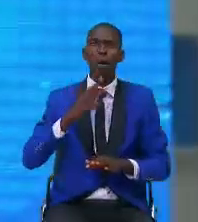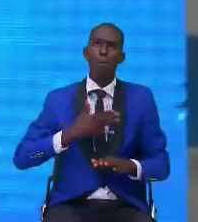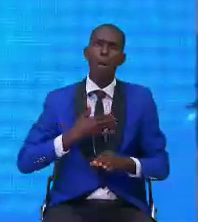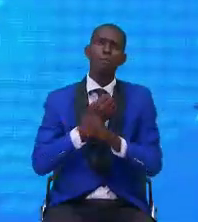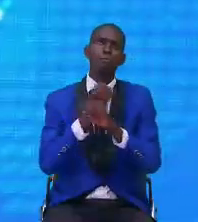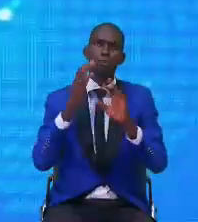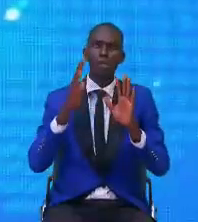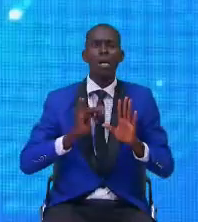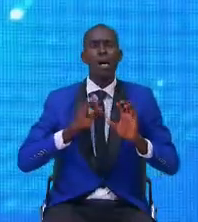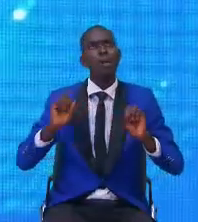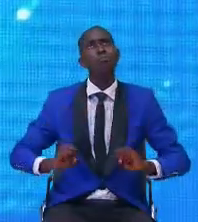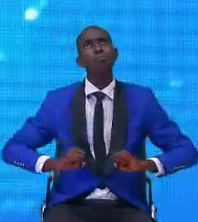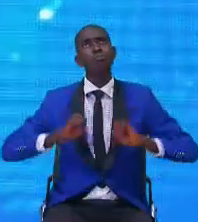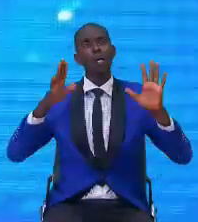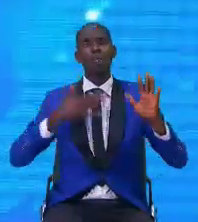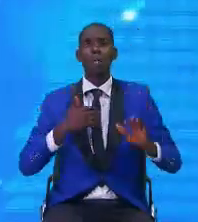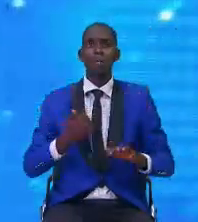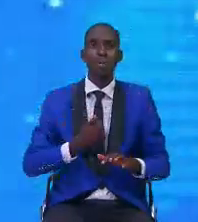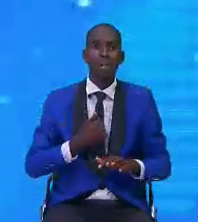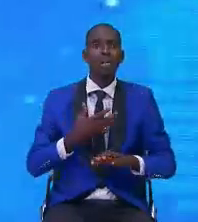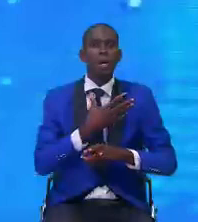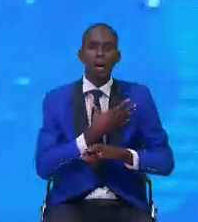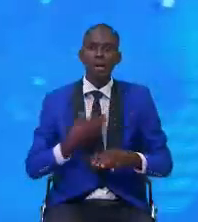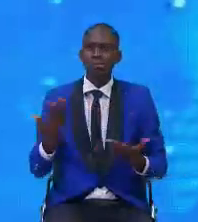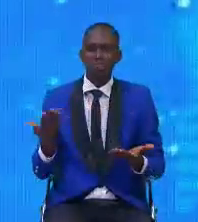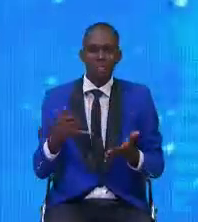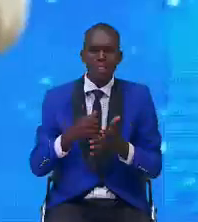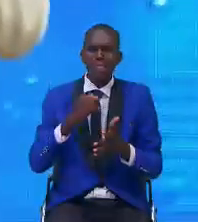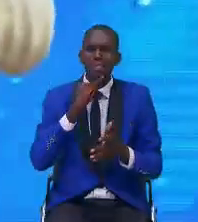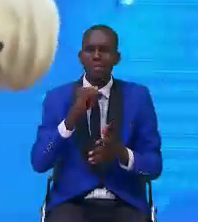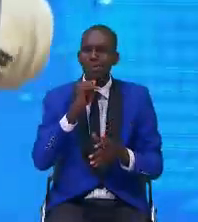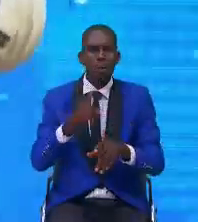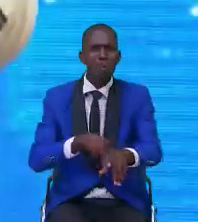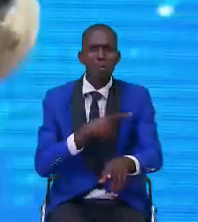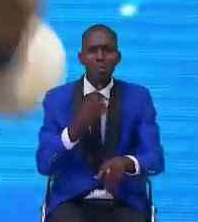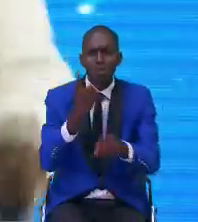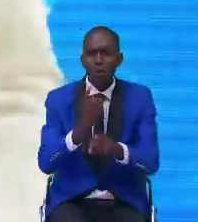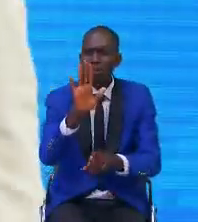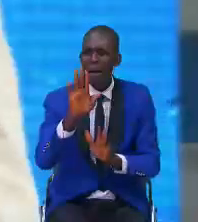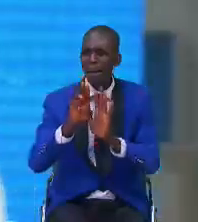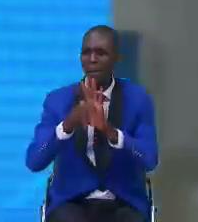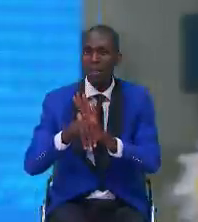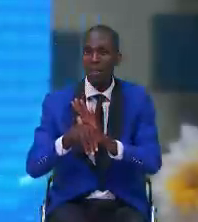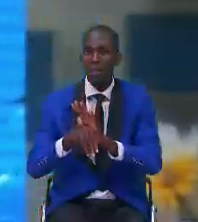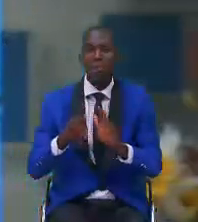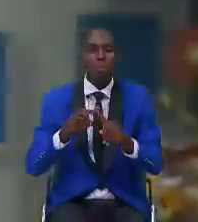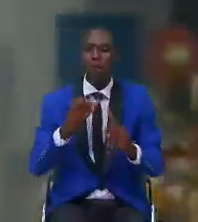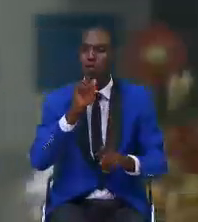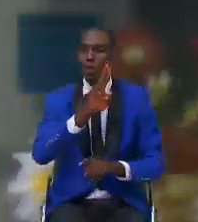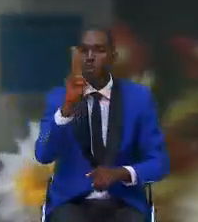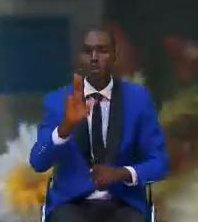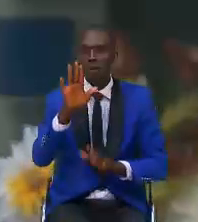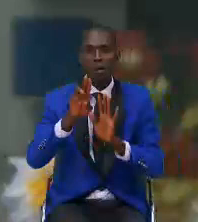Savior, I know you are the Redeemer, and I give myself to you now. And that does not take 5 minutes. But they will not spend